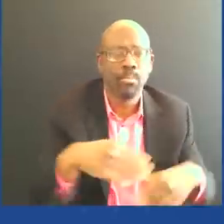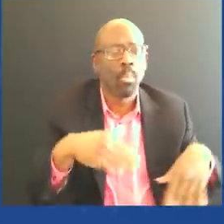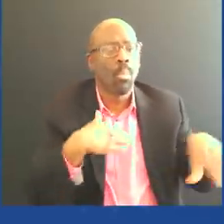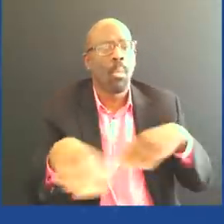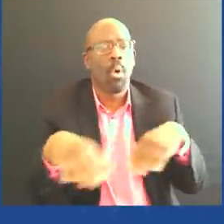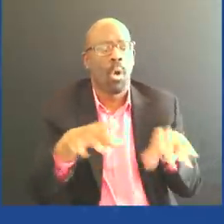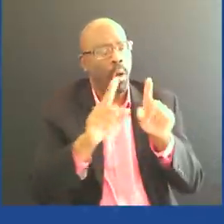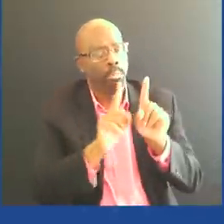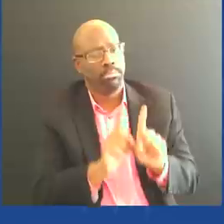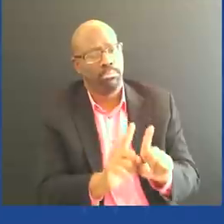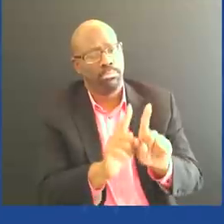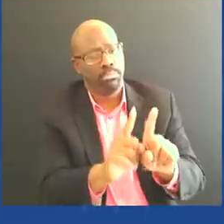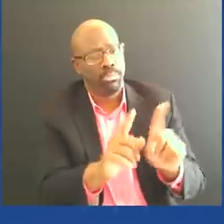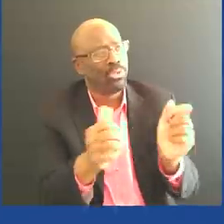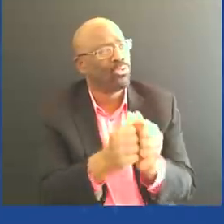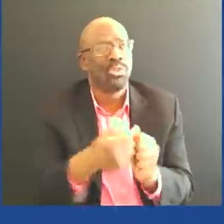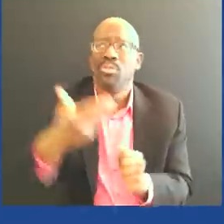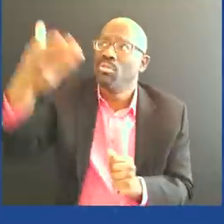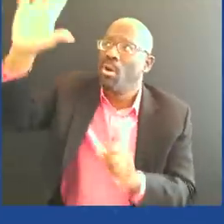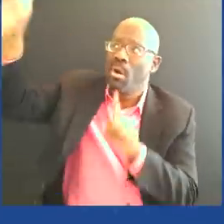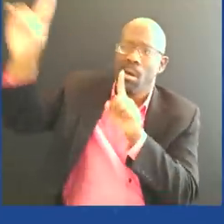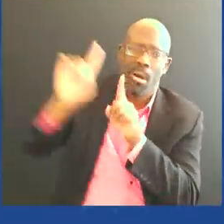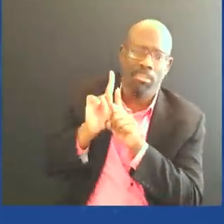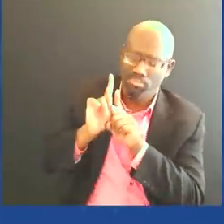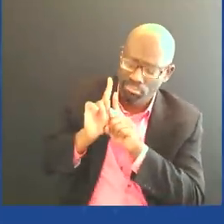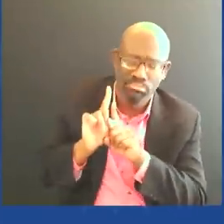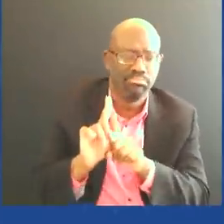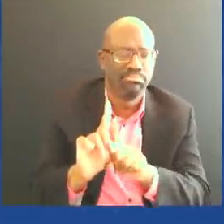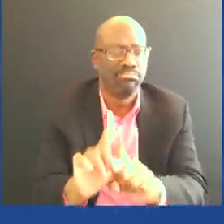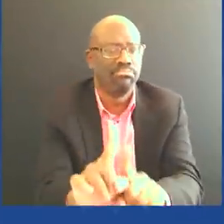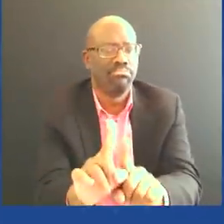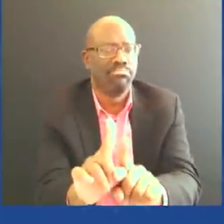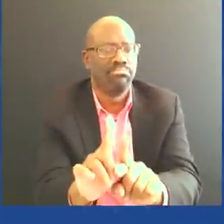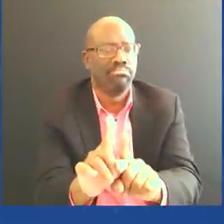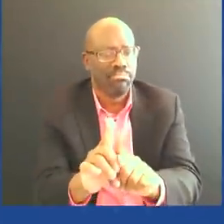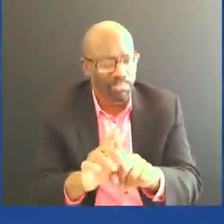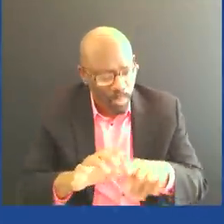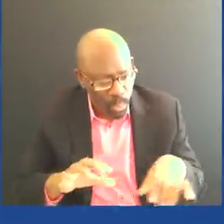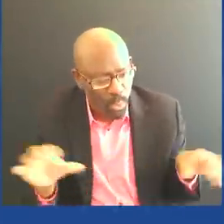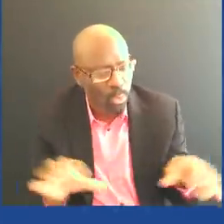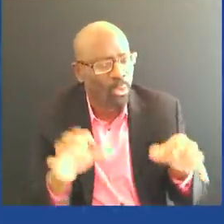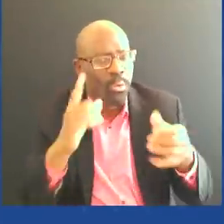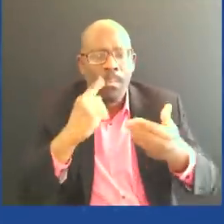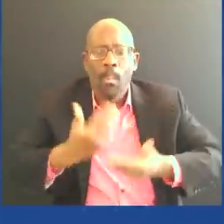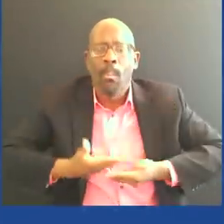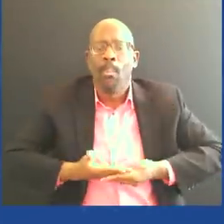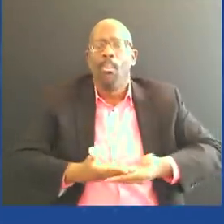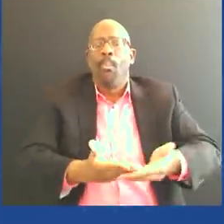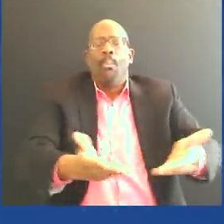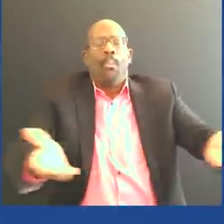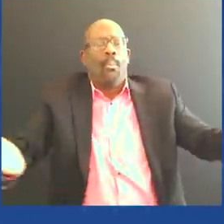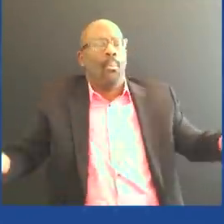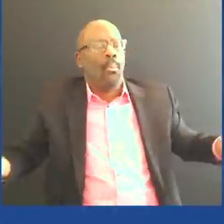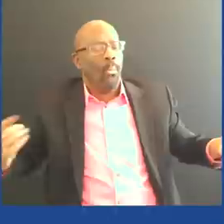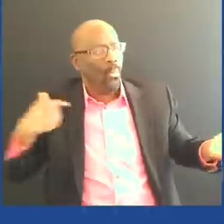Do for us all more than we can ask or